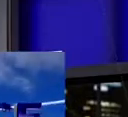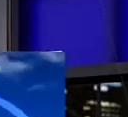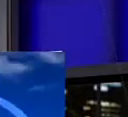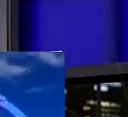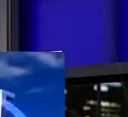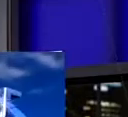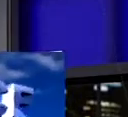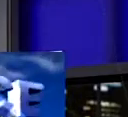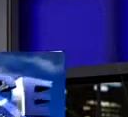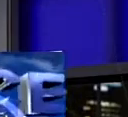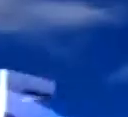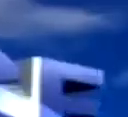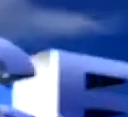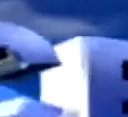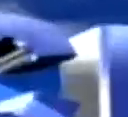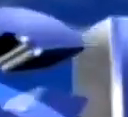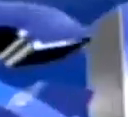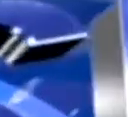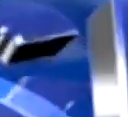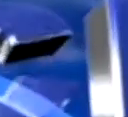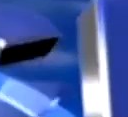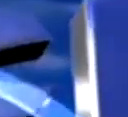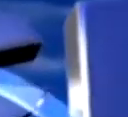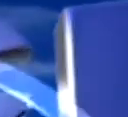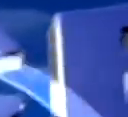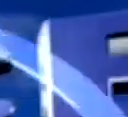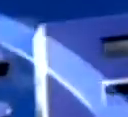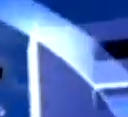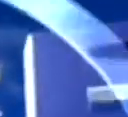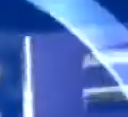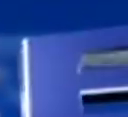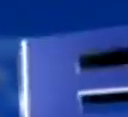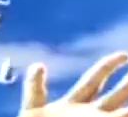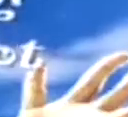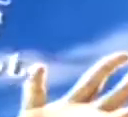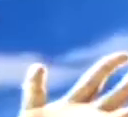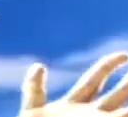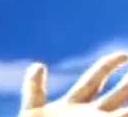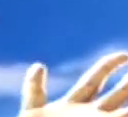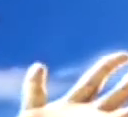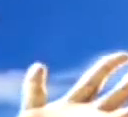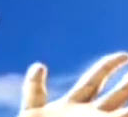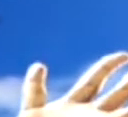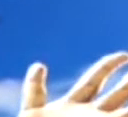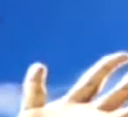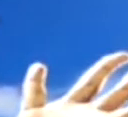house. And I'm going to go to the house. Creating man.